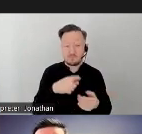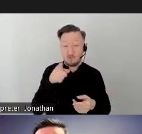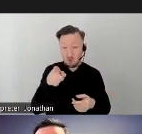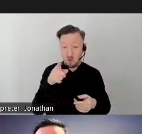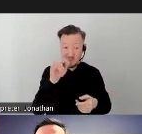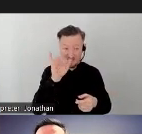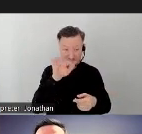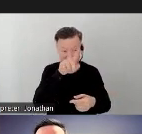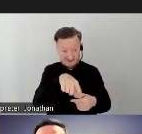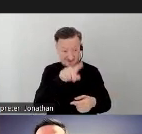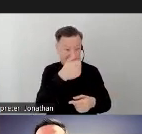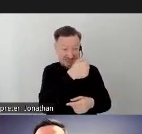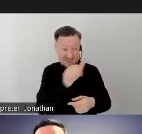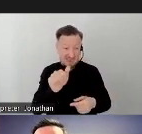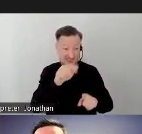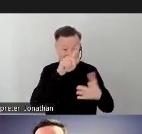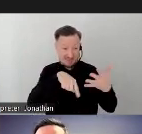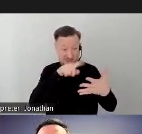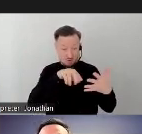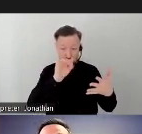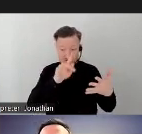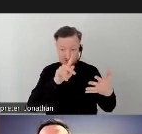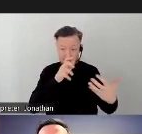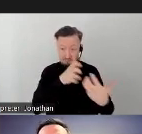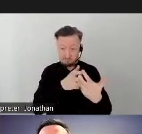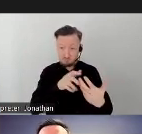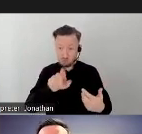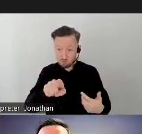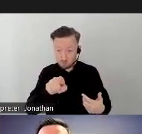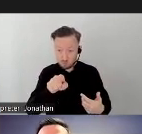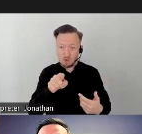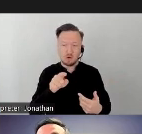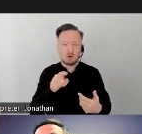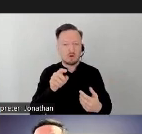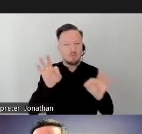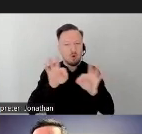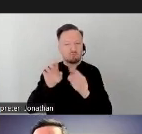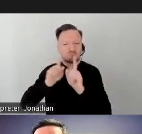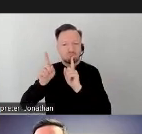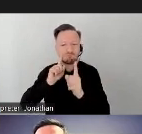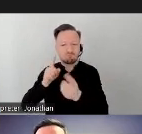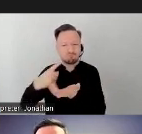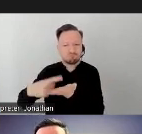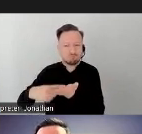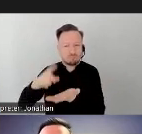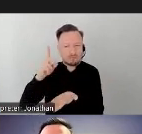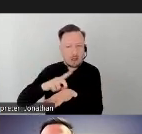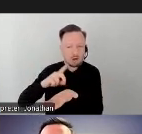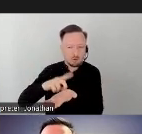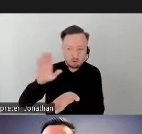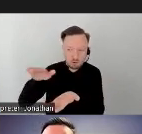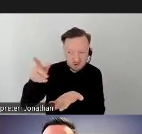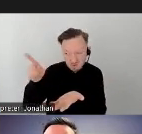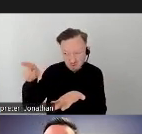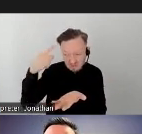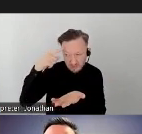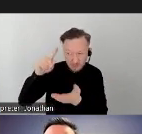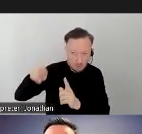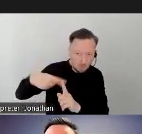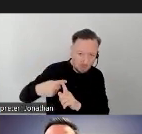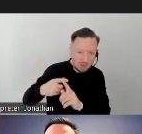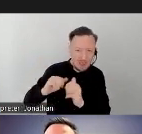talk to your doctor and they will help you guide when you should start getting screening and how frequently you should get screening for colorectal cancer.